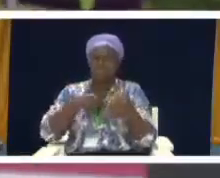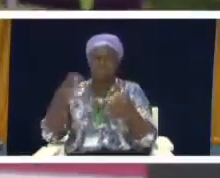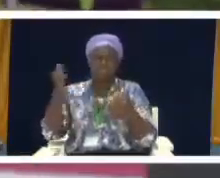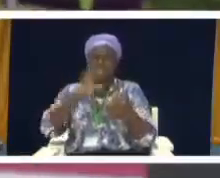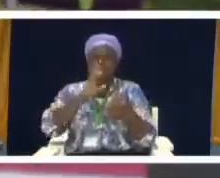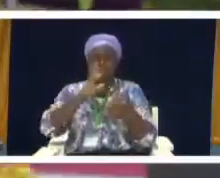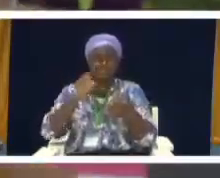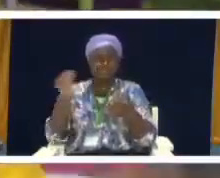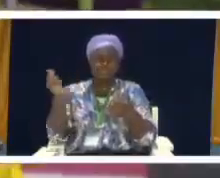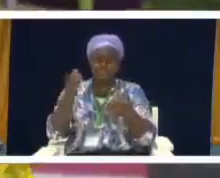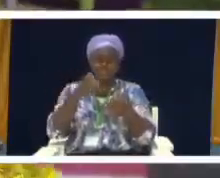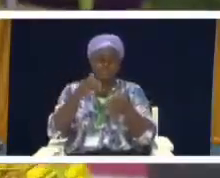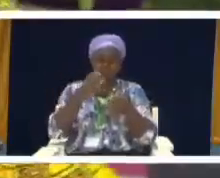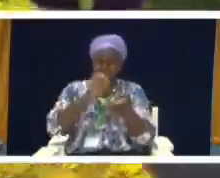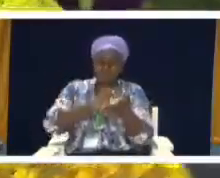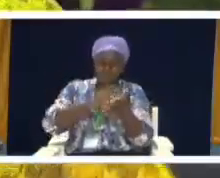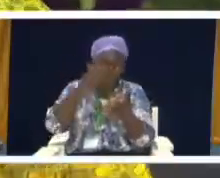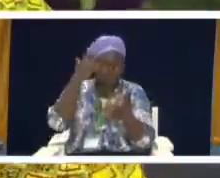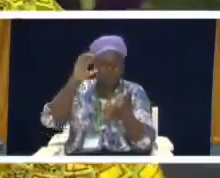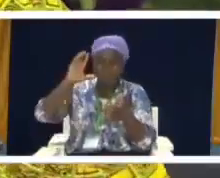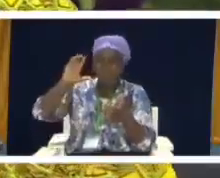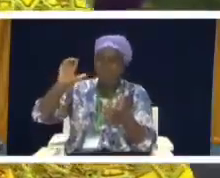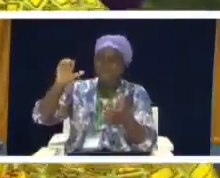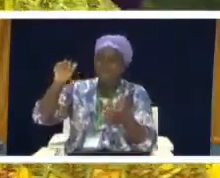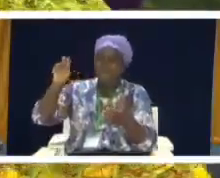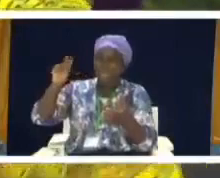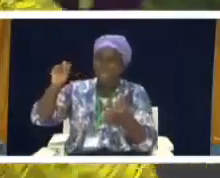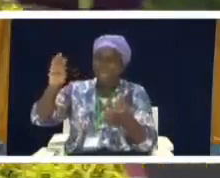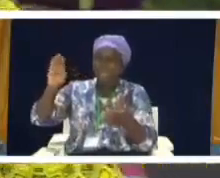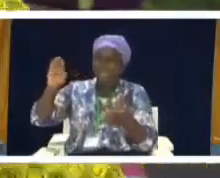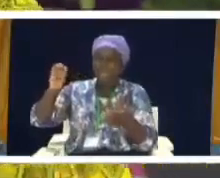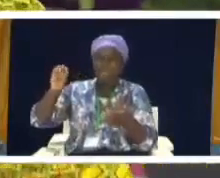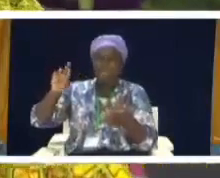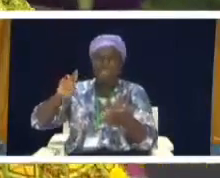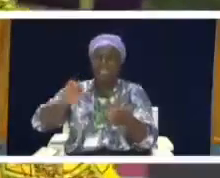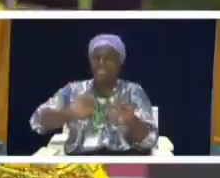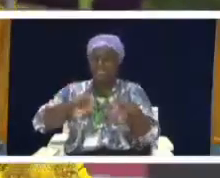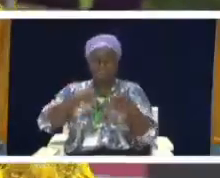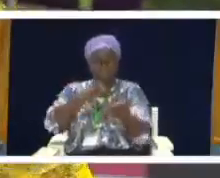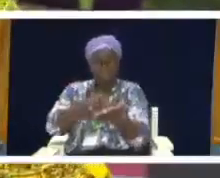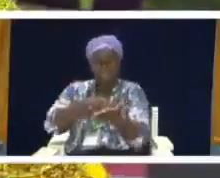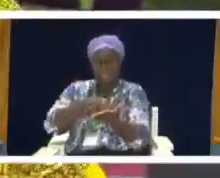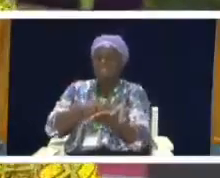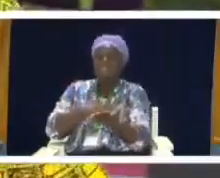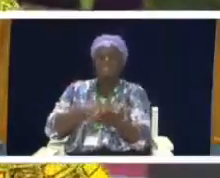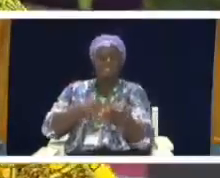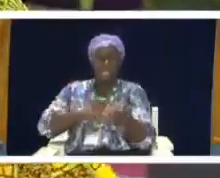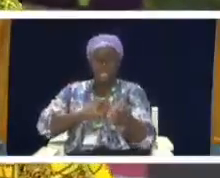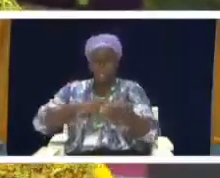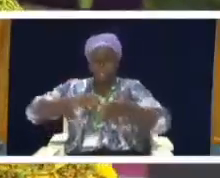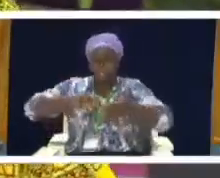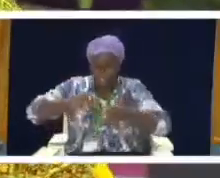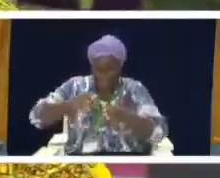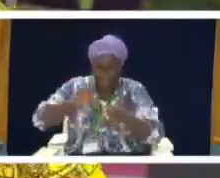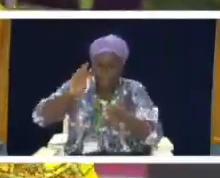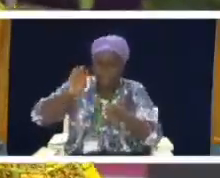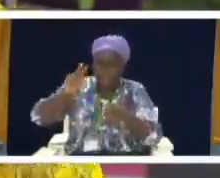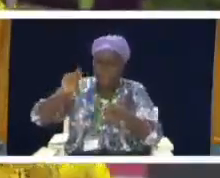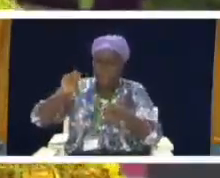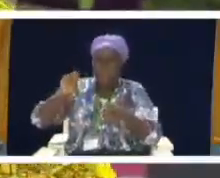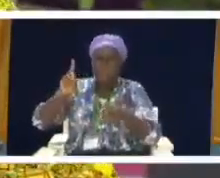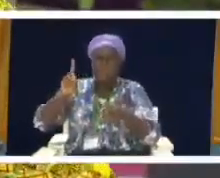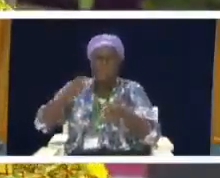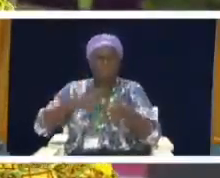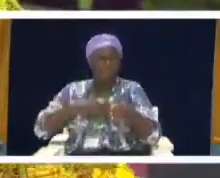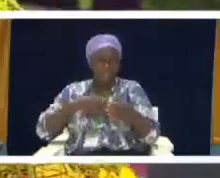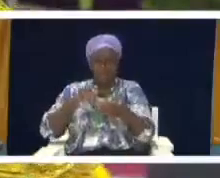cancer. Then after some time, I could not stand straight. I have to bend my body. I could not lie down on my chest. For 10 months, I could not lie down